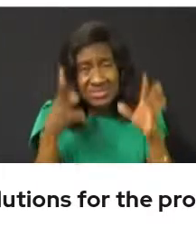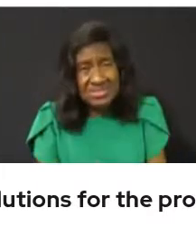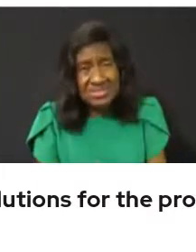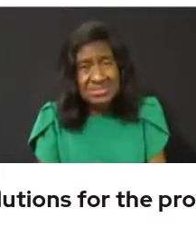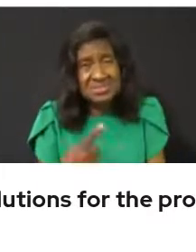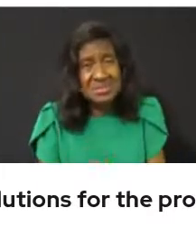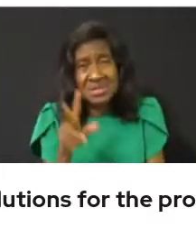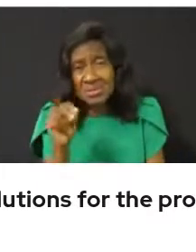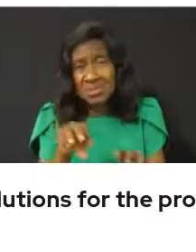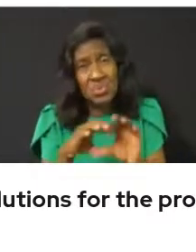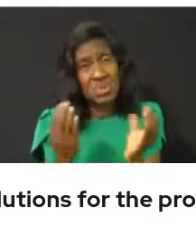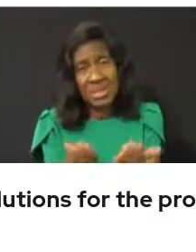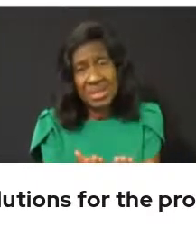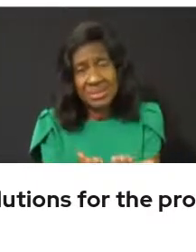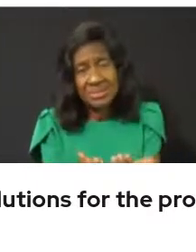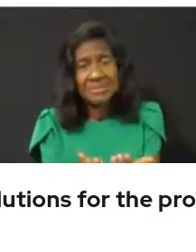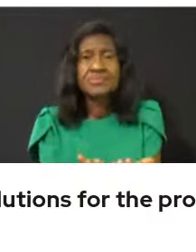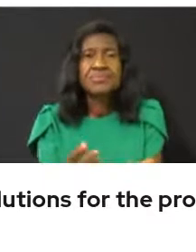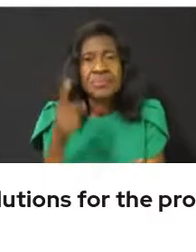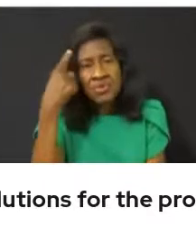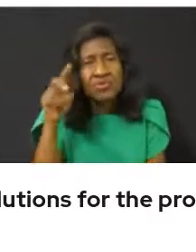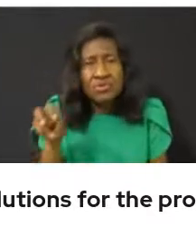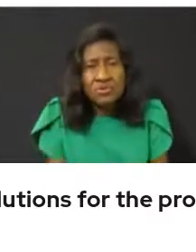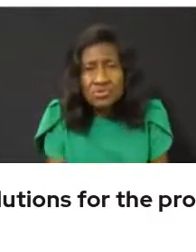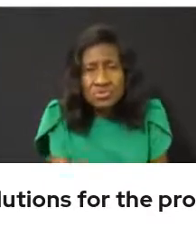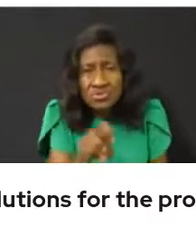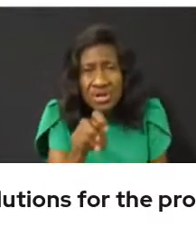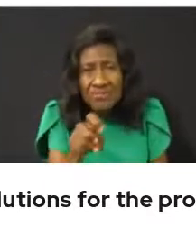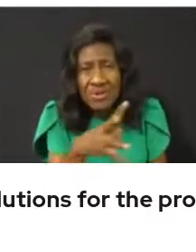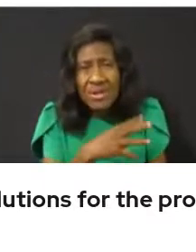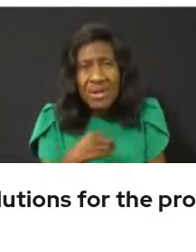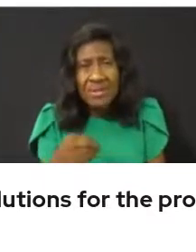Travel and border control, tourism,